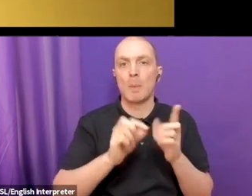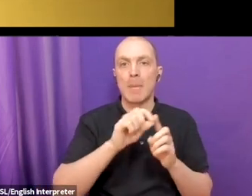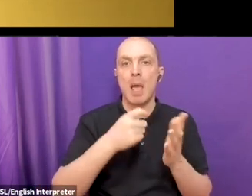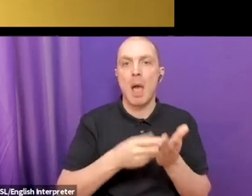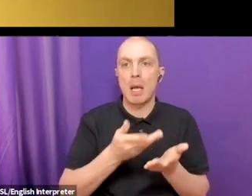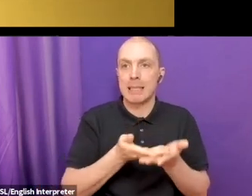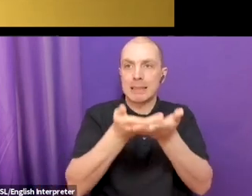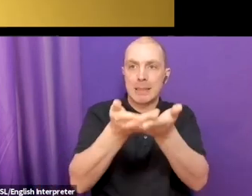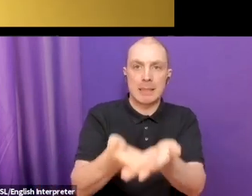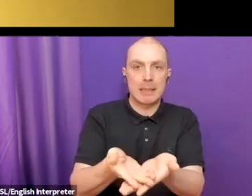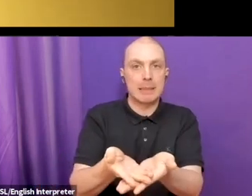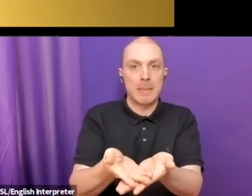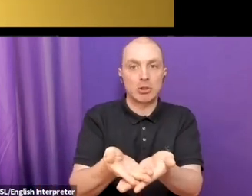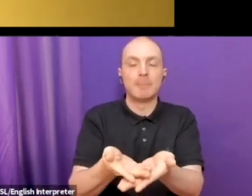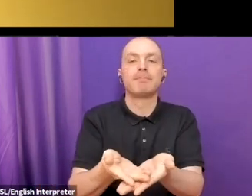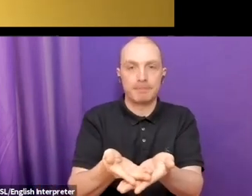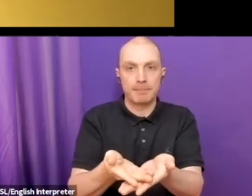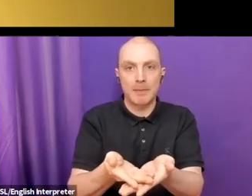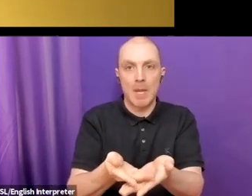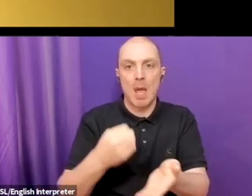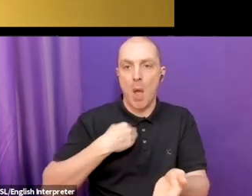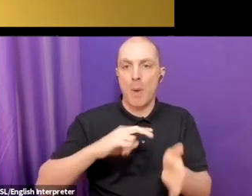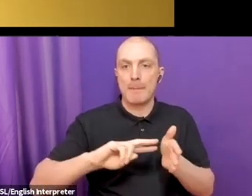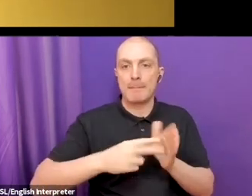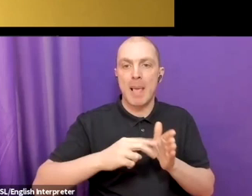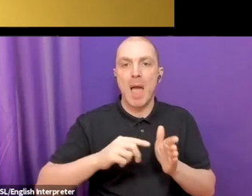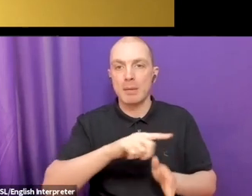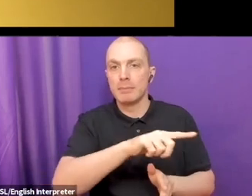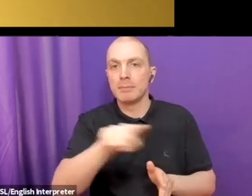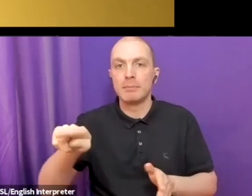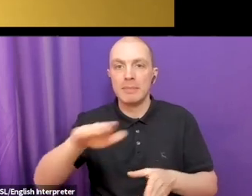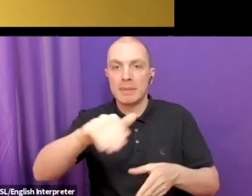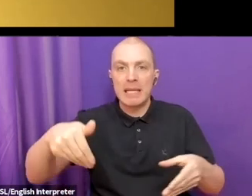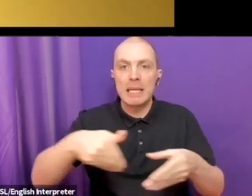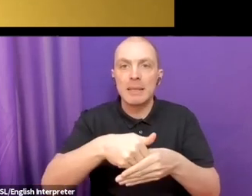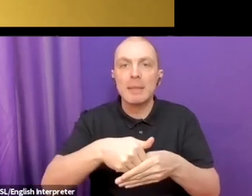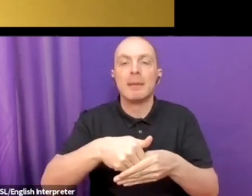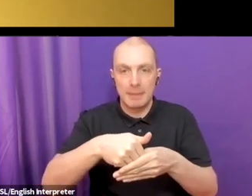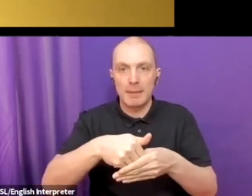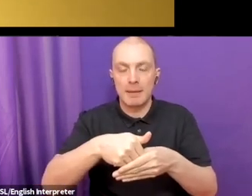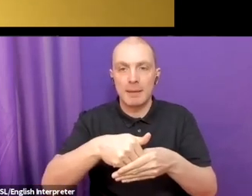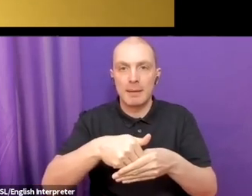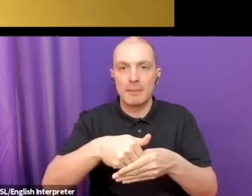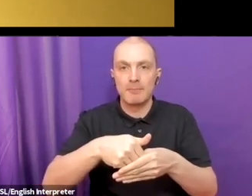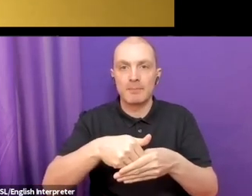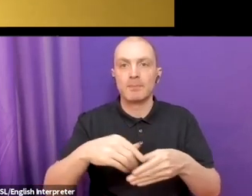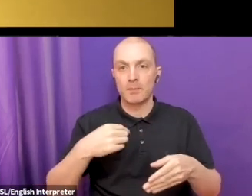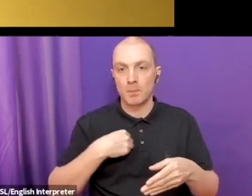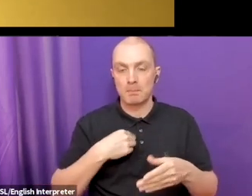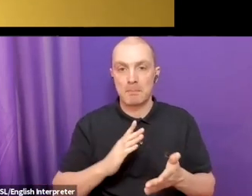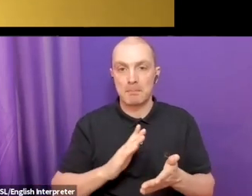society engagement. So I just stop here. I want to thank you again and looking forward to have a productive